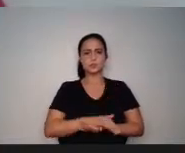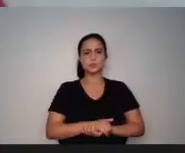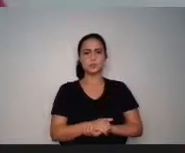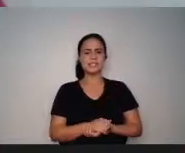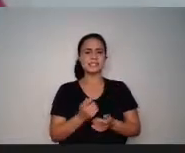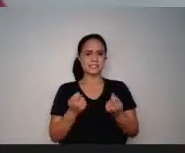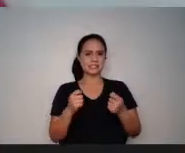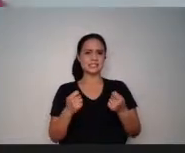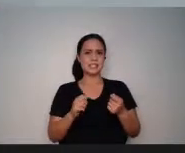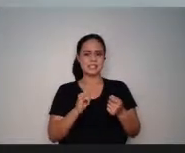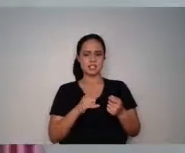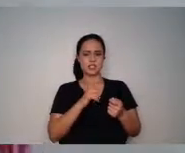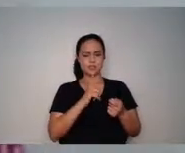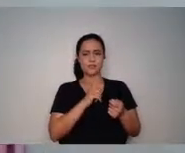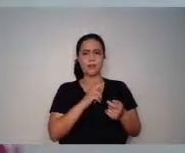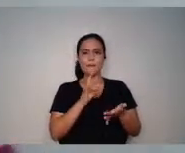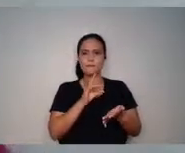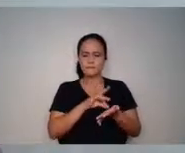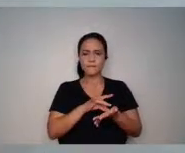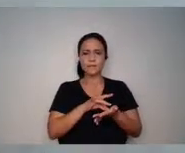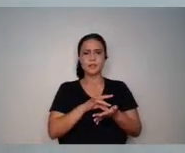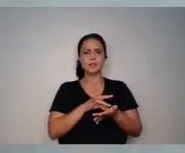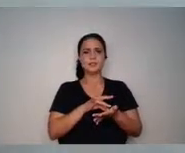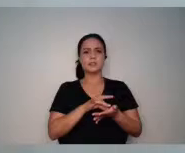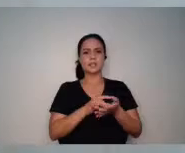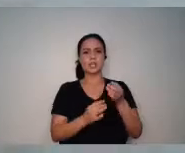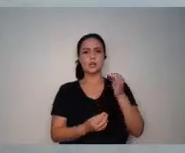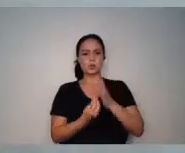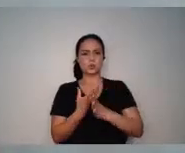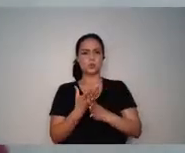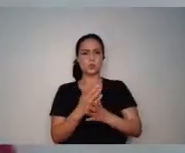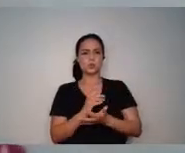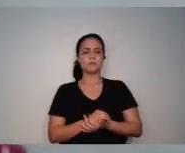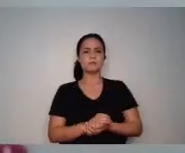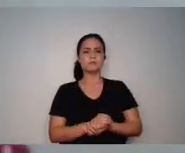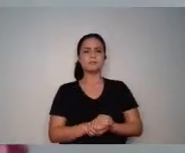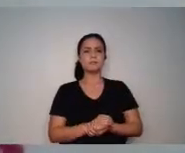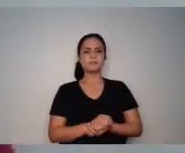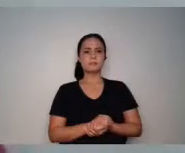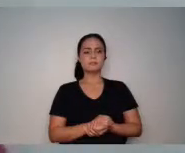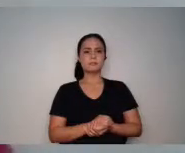And I think that this is essential if we really want to build